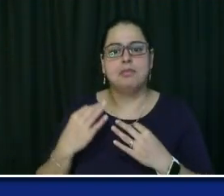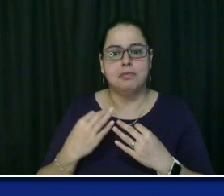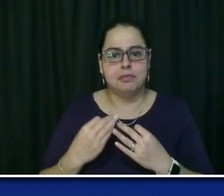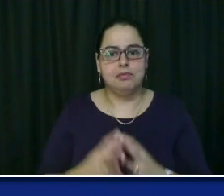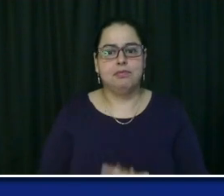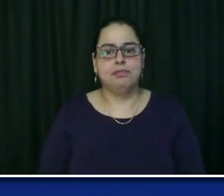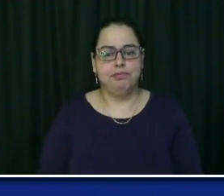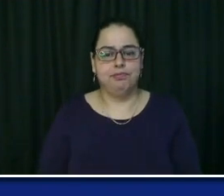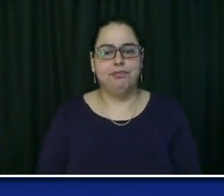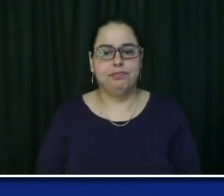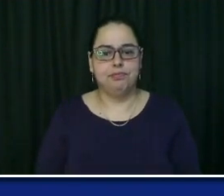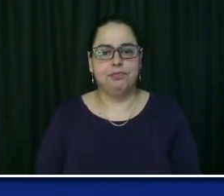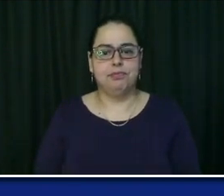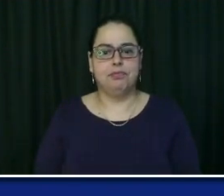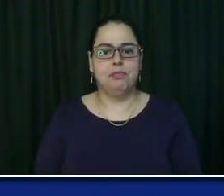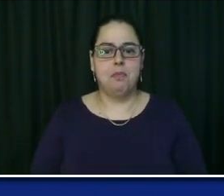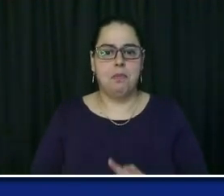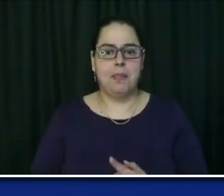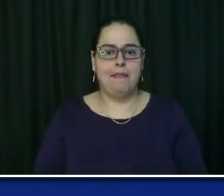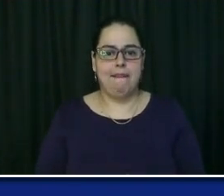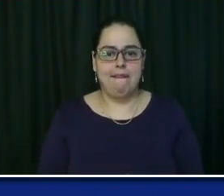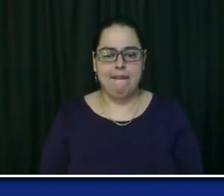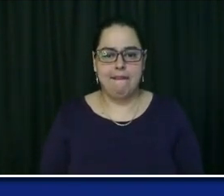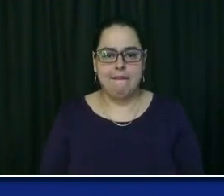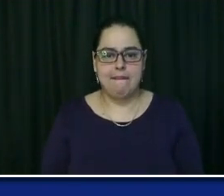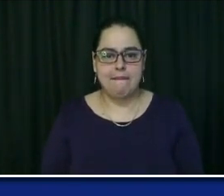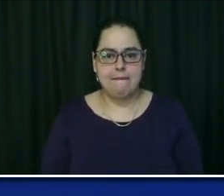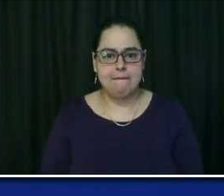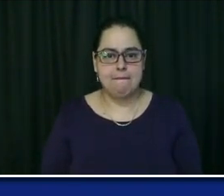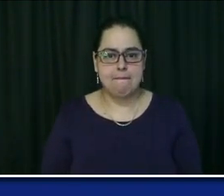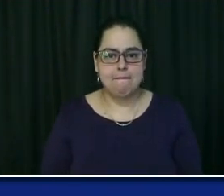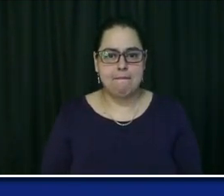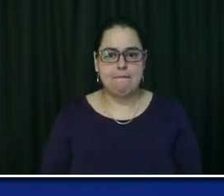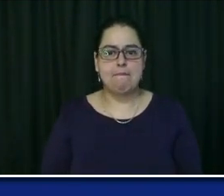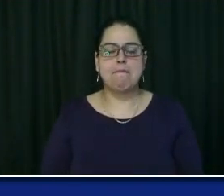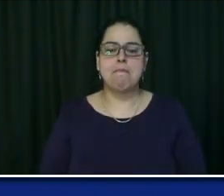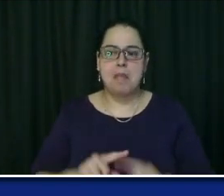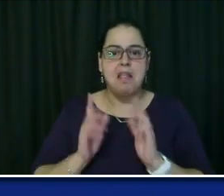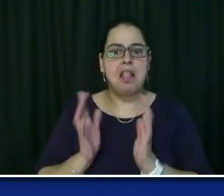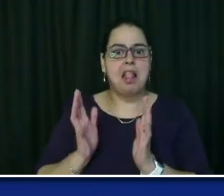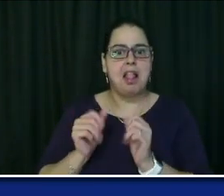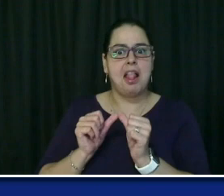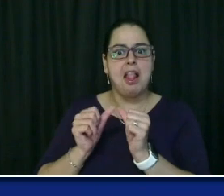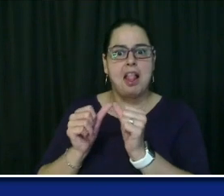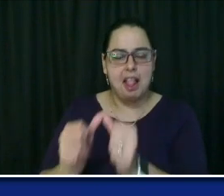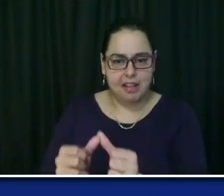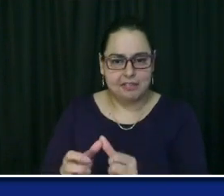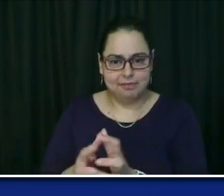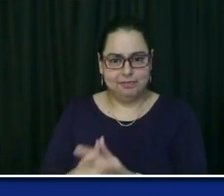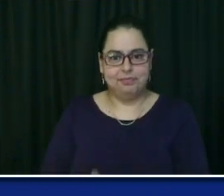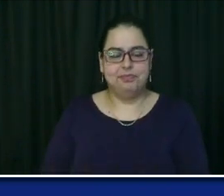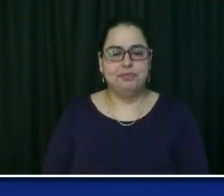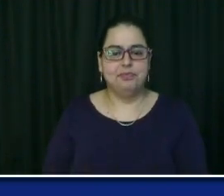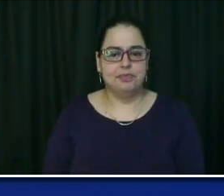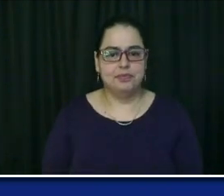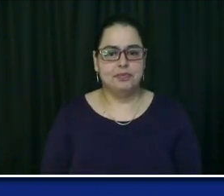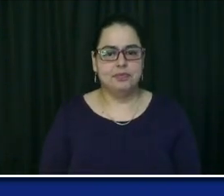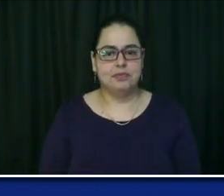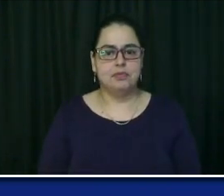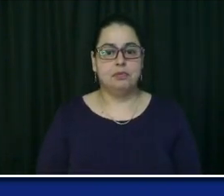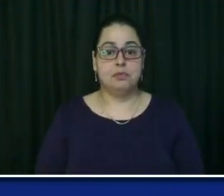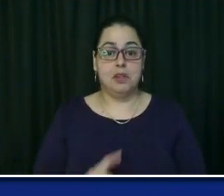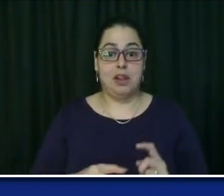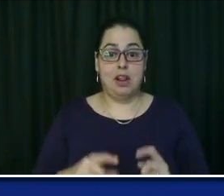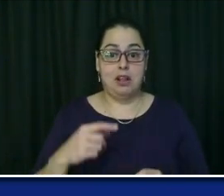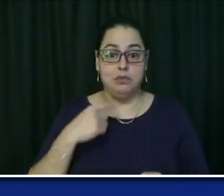if we ever get another pandemic, that the people after us should take out this playbook that the county executive and her and everyone else that had input to